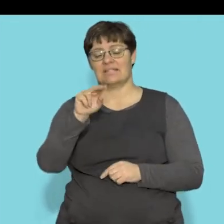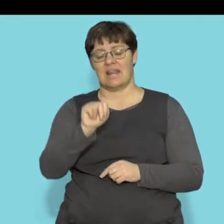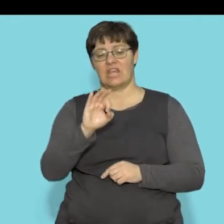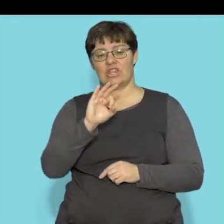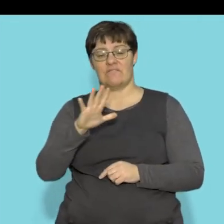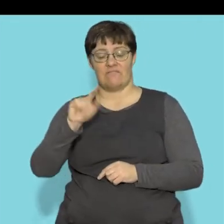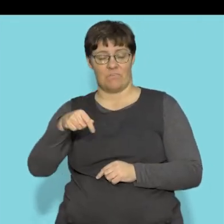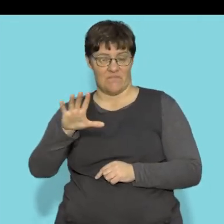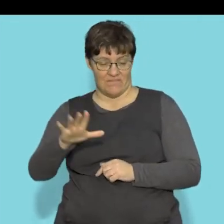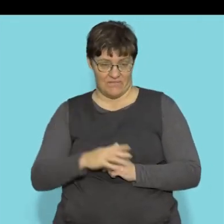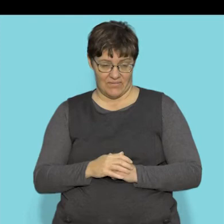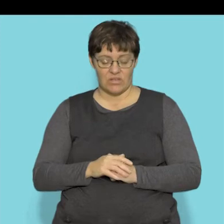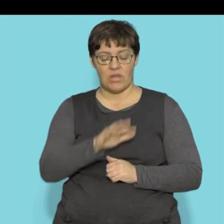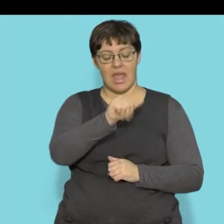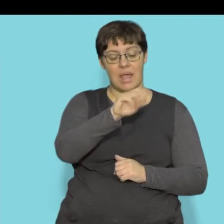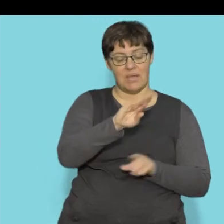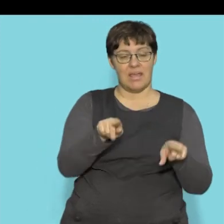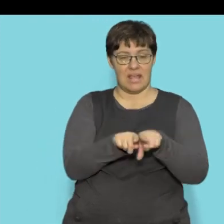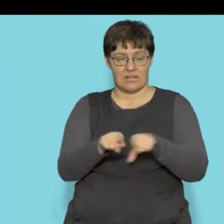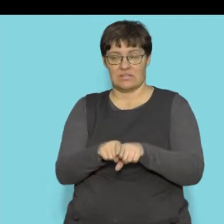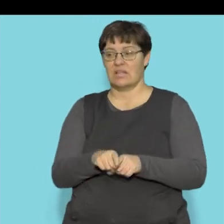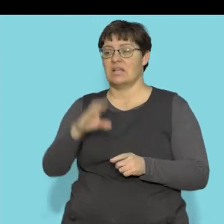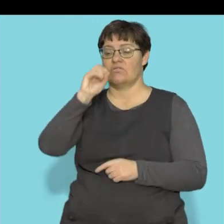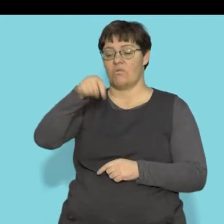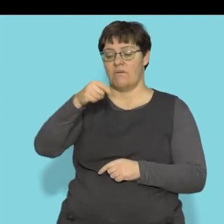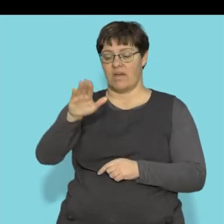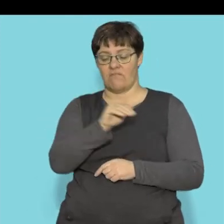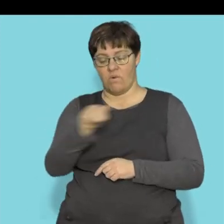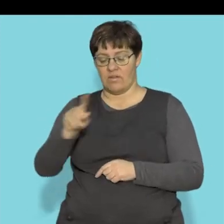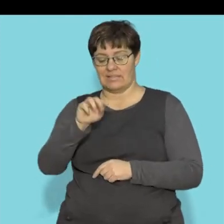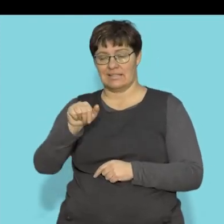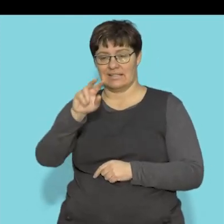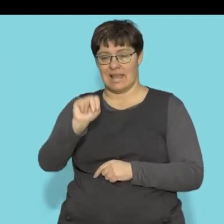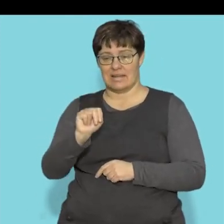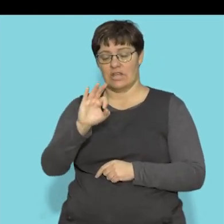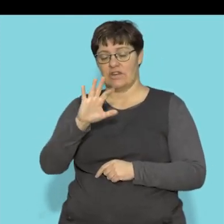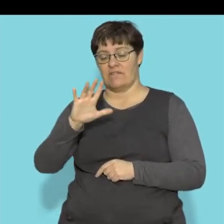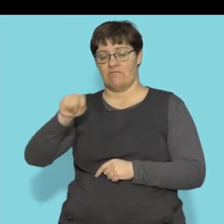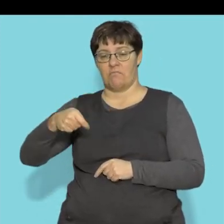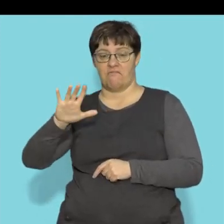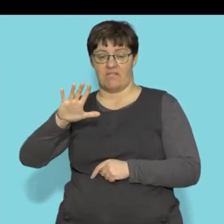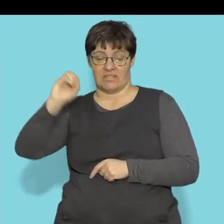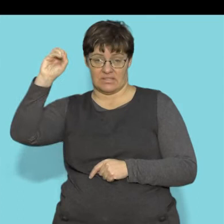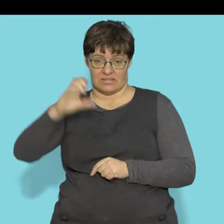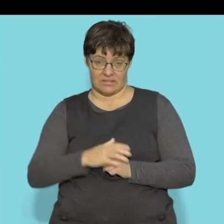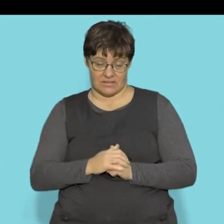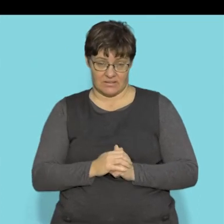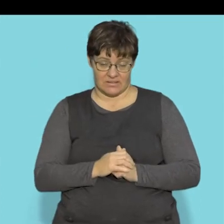tan 35,5. So AB will be equal to 0,5 over tan